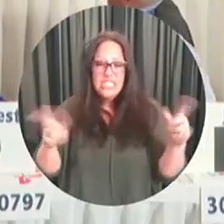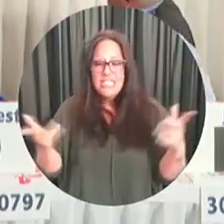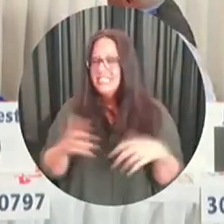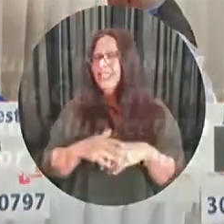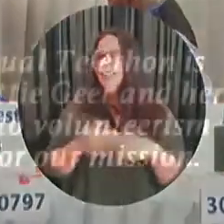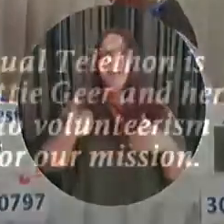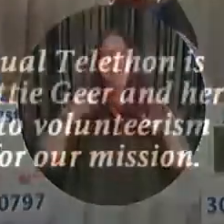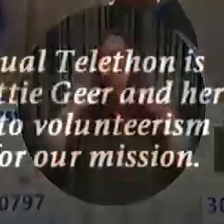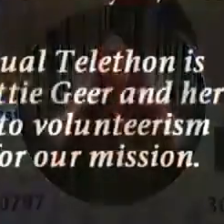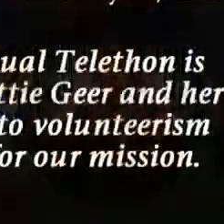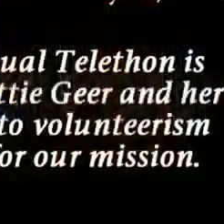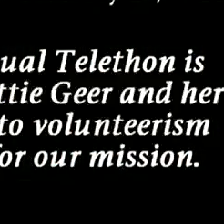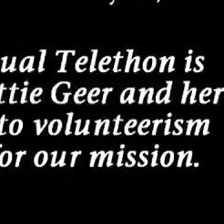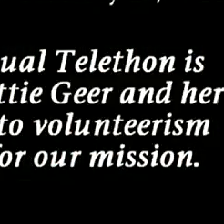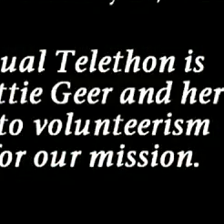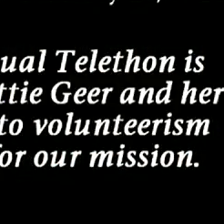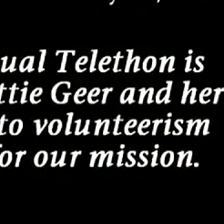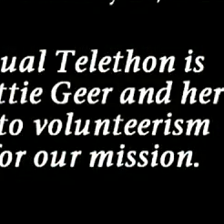great evening.